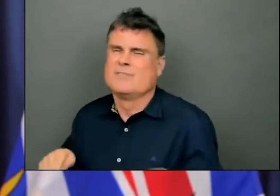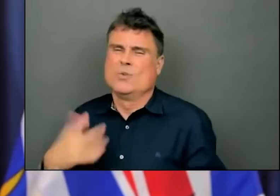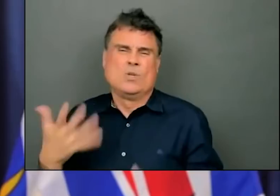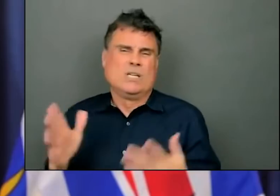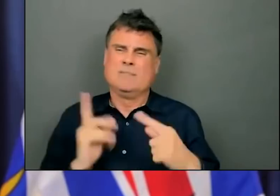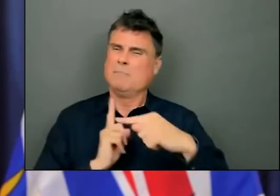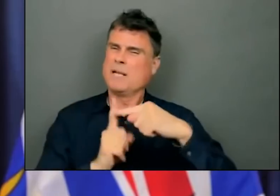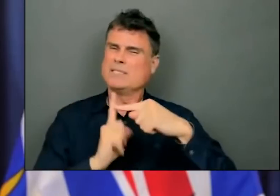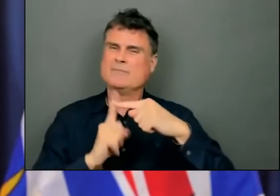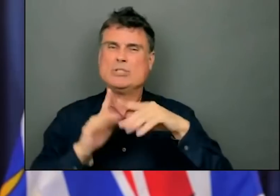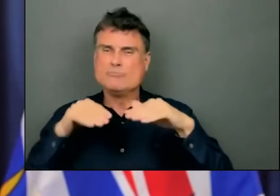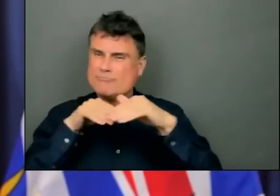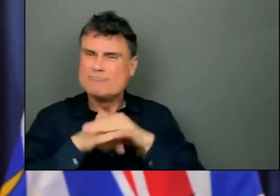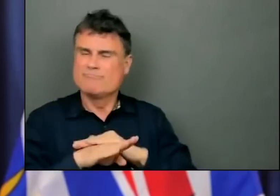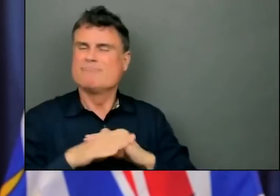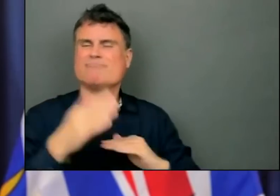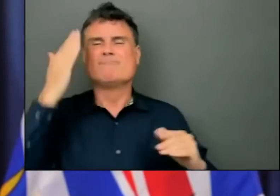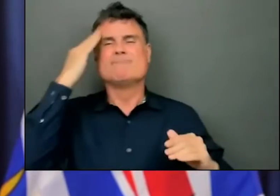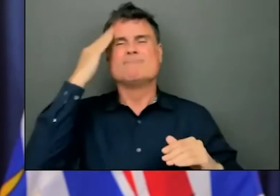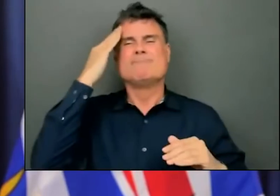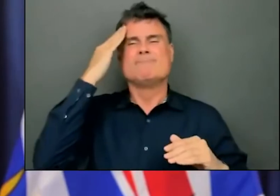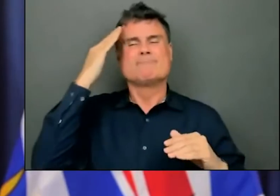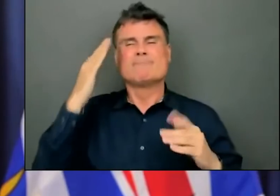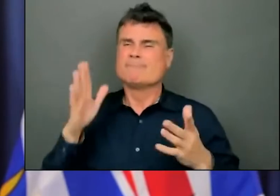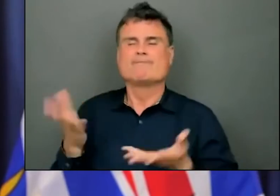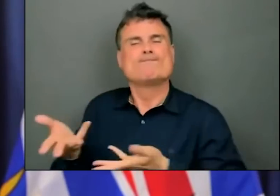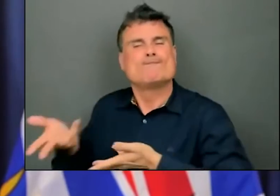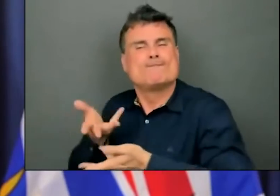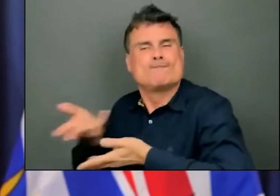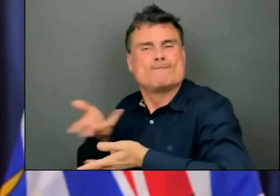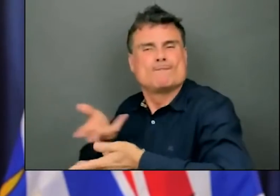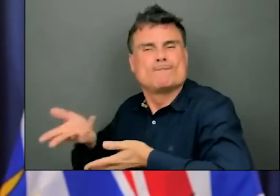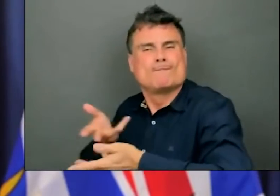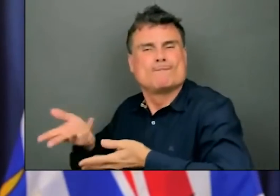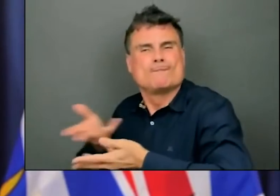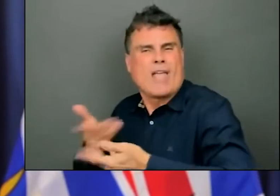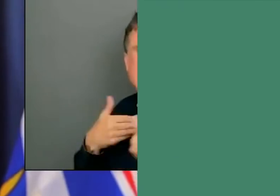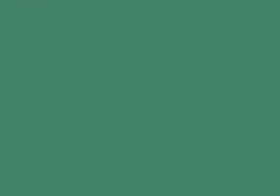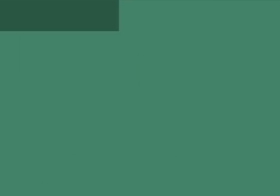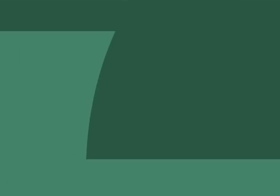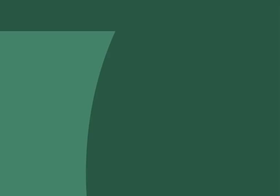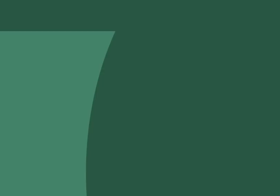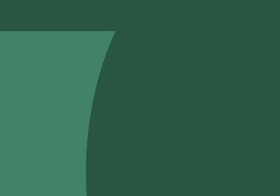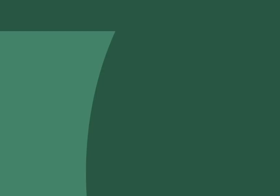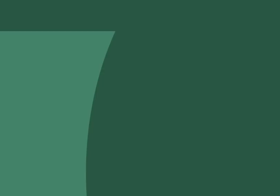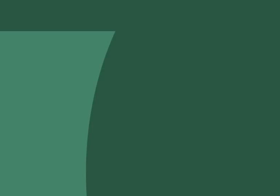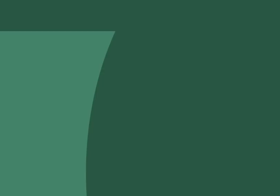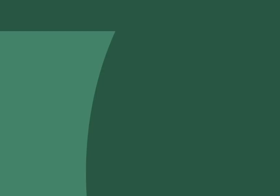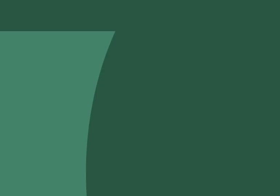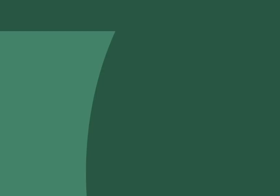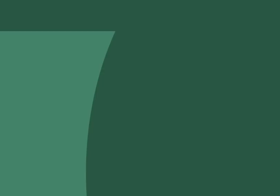has everything to do with the extraordinary work done by public health nurses and doctors and others.